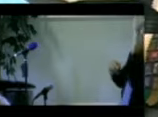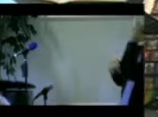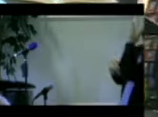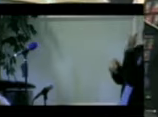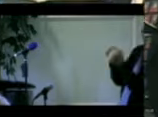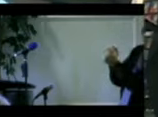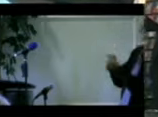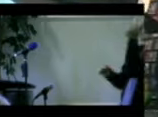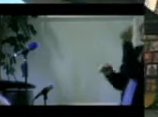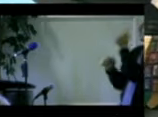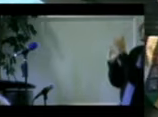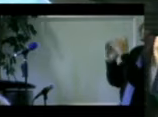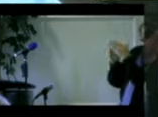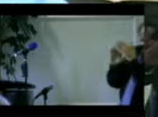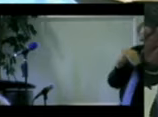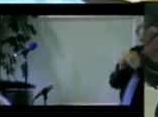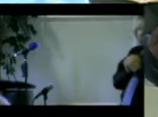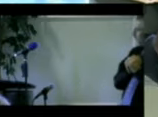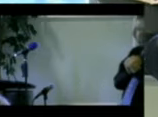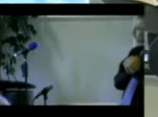home in town.